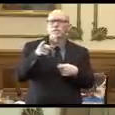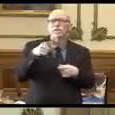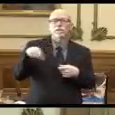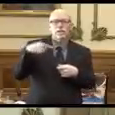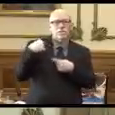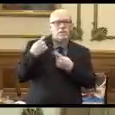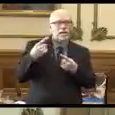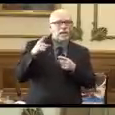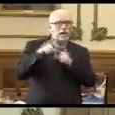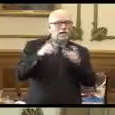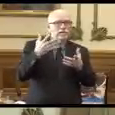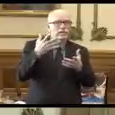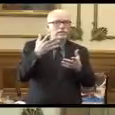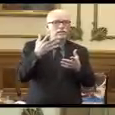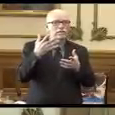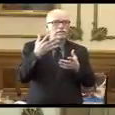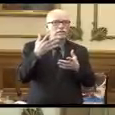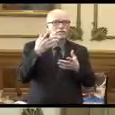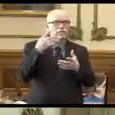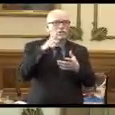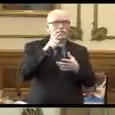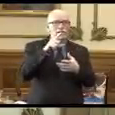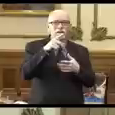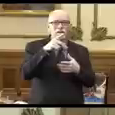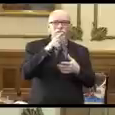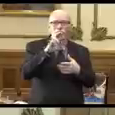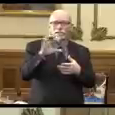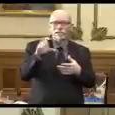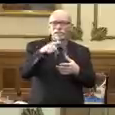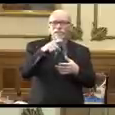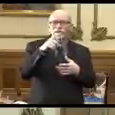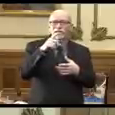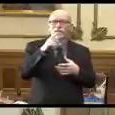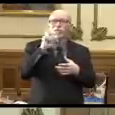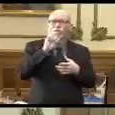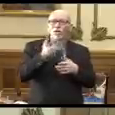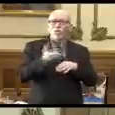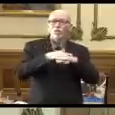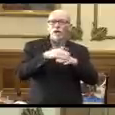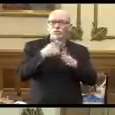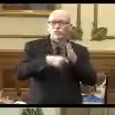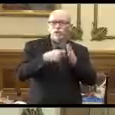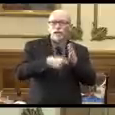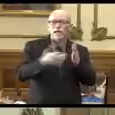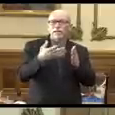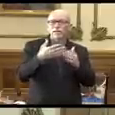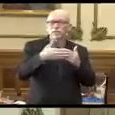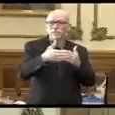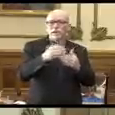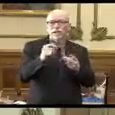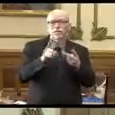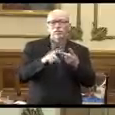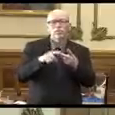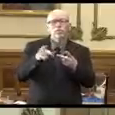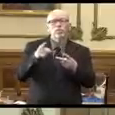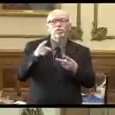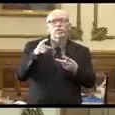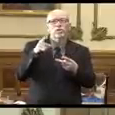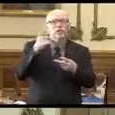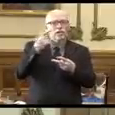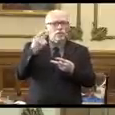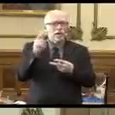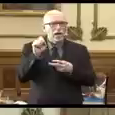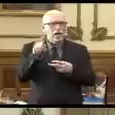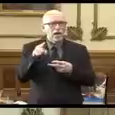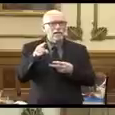asking the URCC to come back and maybe raise rates. Any thoughts on that? And number two, I don't think anyone's asked this in a